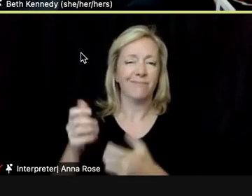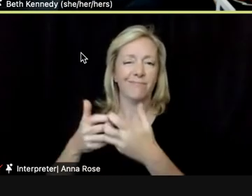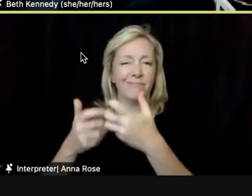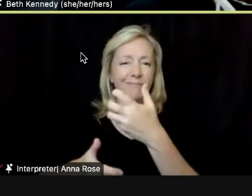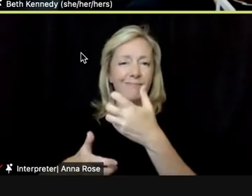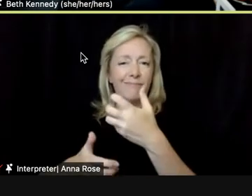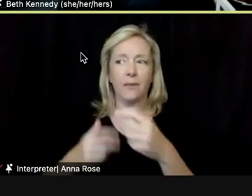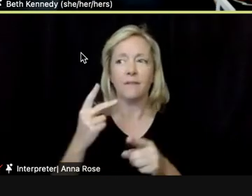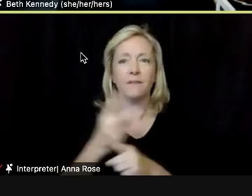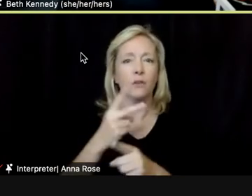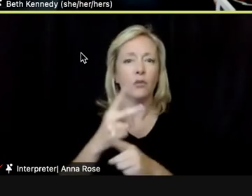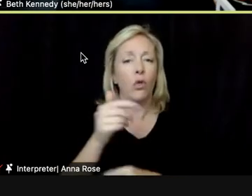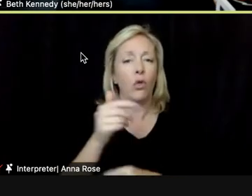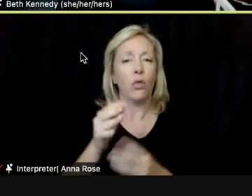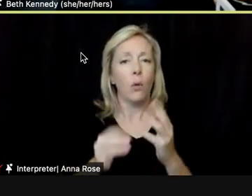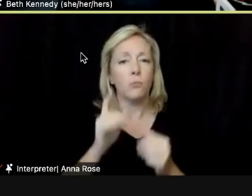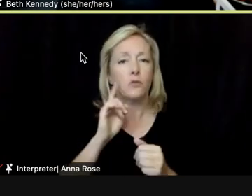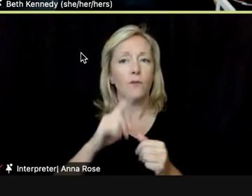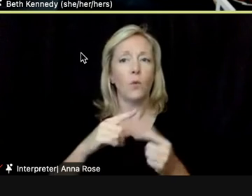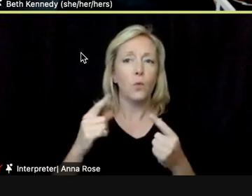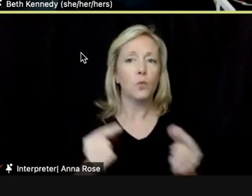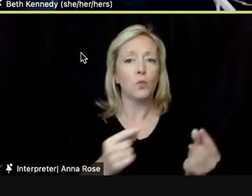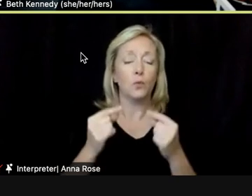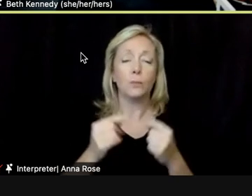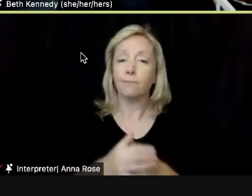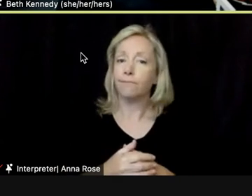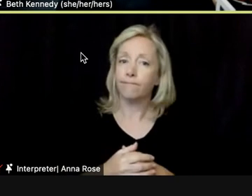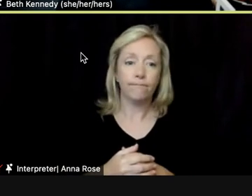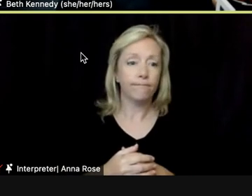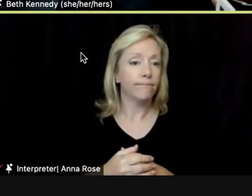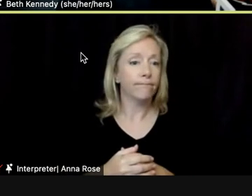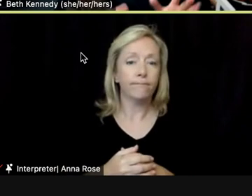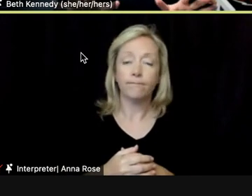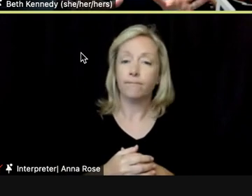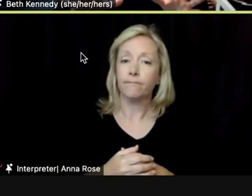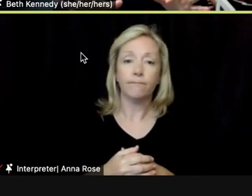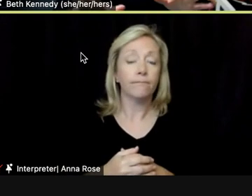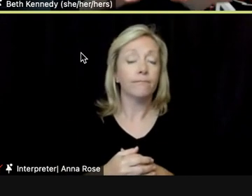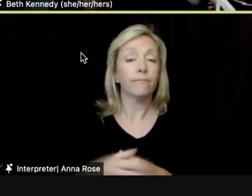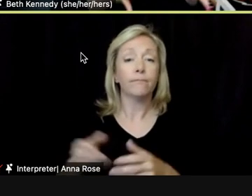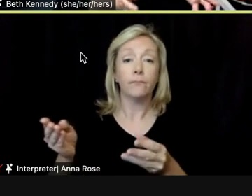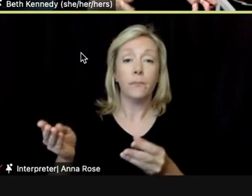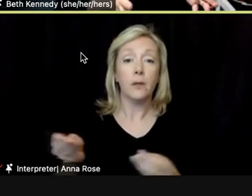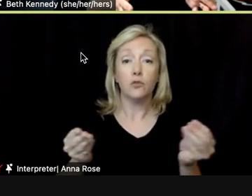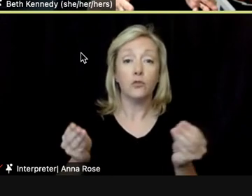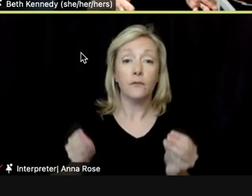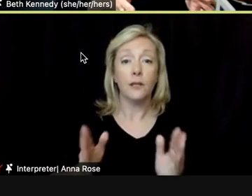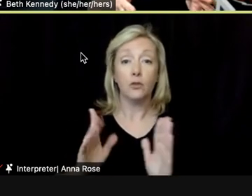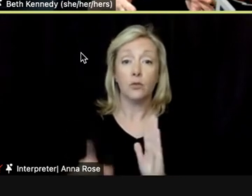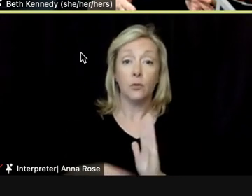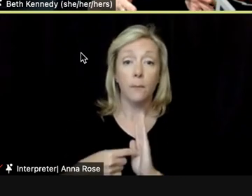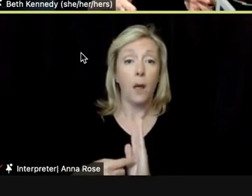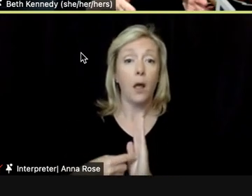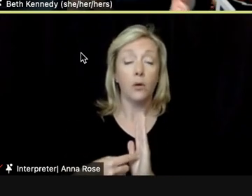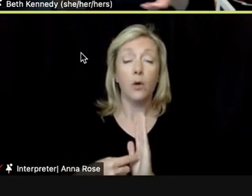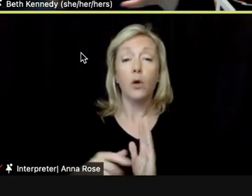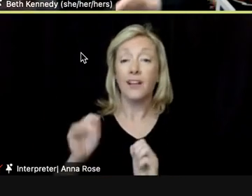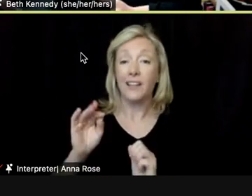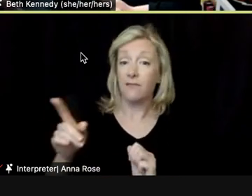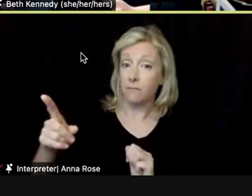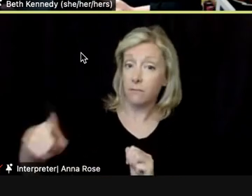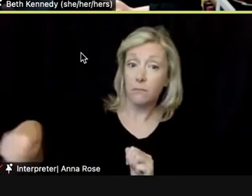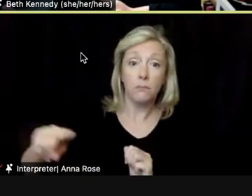they can do. And the intervener model says, no, hang on. That's the activity everyone else is